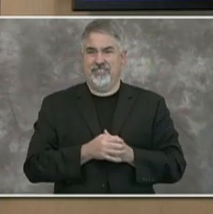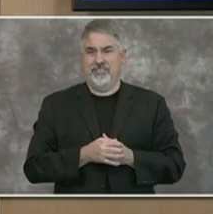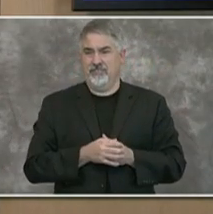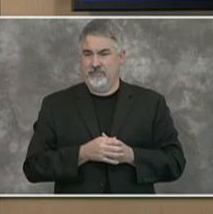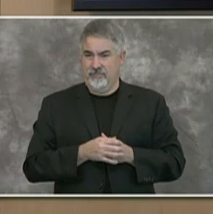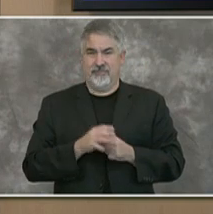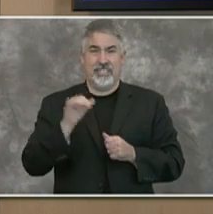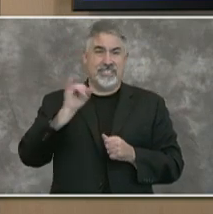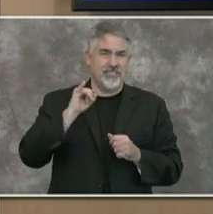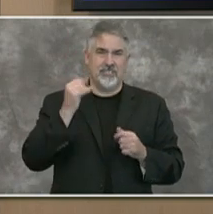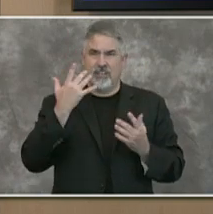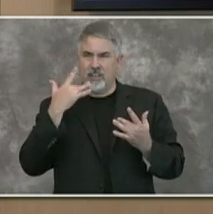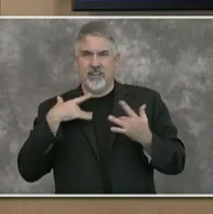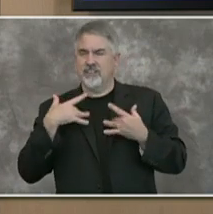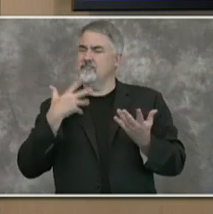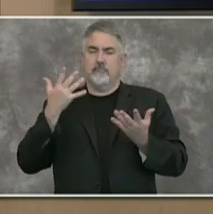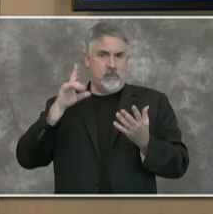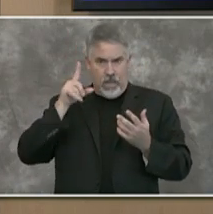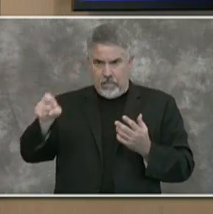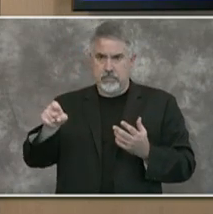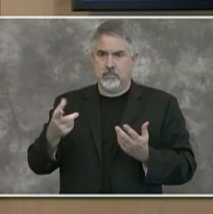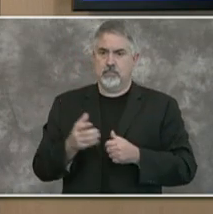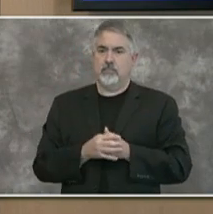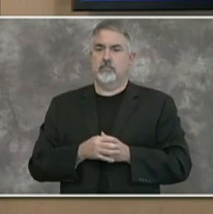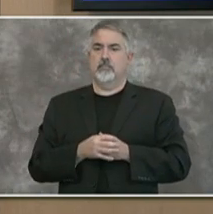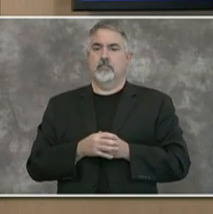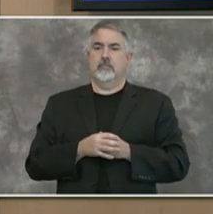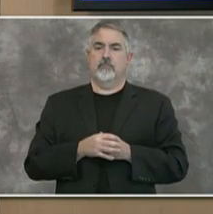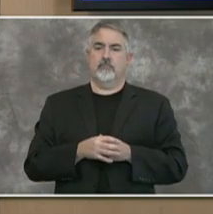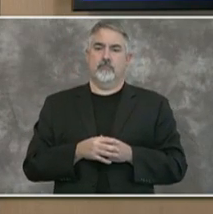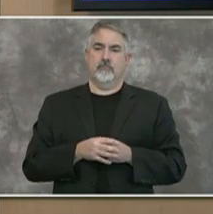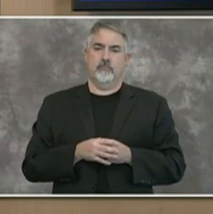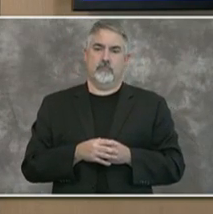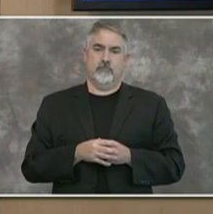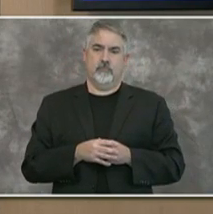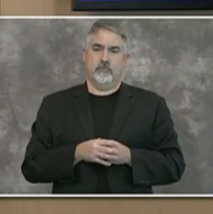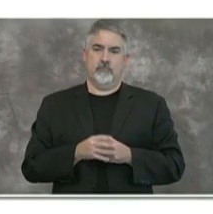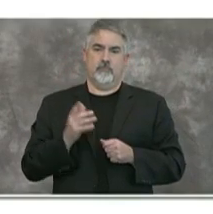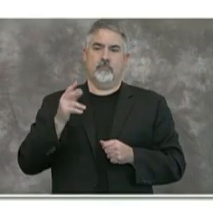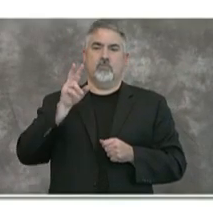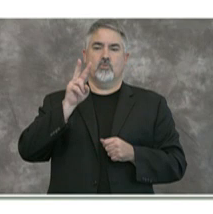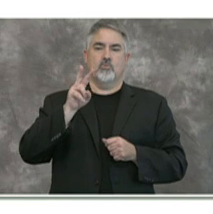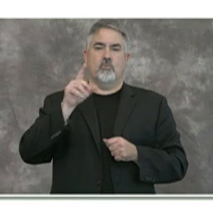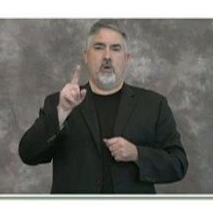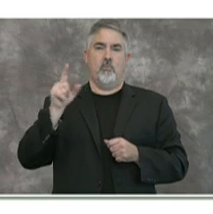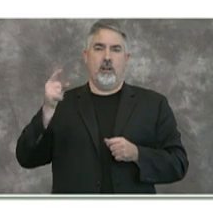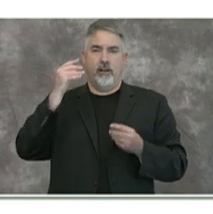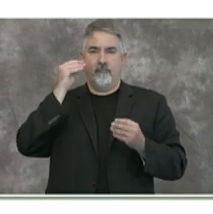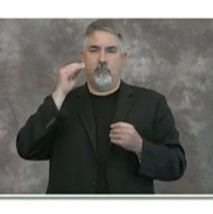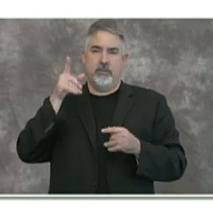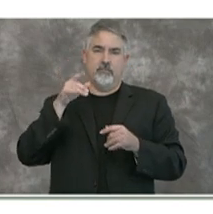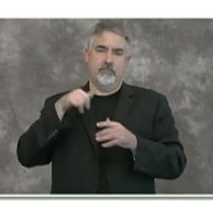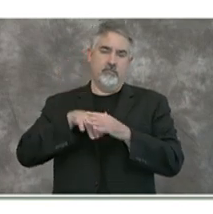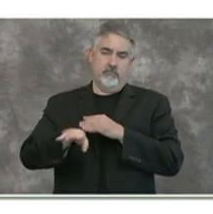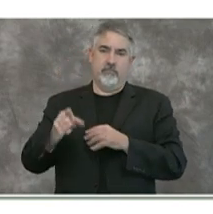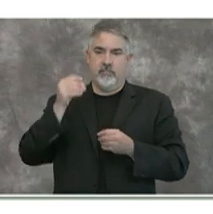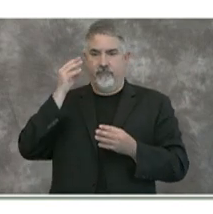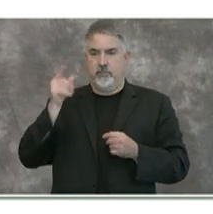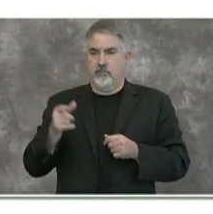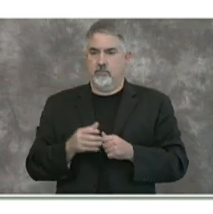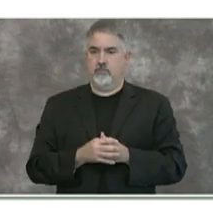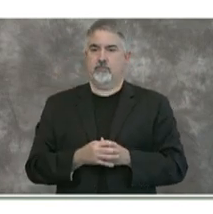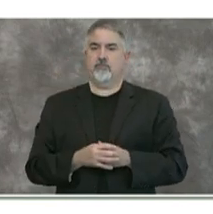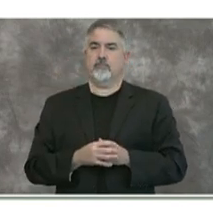for getting it is the same. Call the Access and Crisis Line. If there are any eligibility concerns, those will be addressed